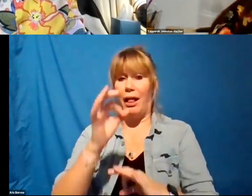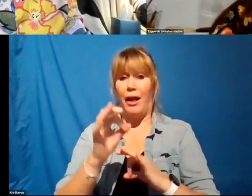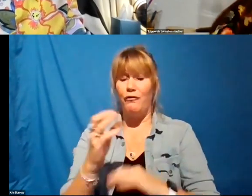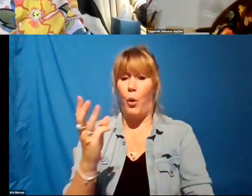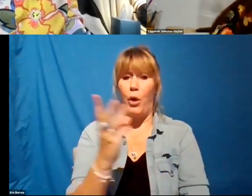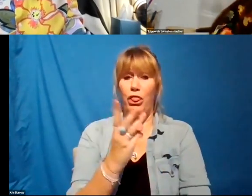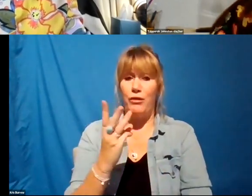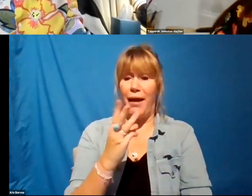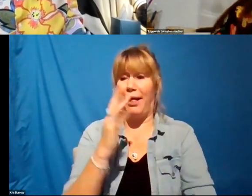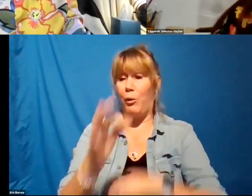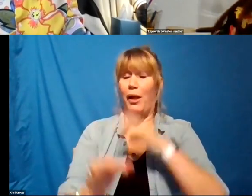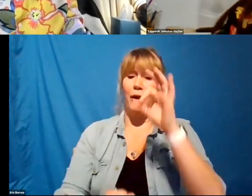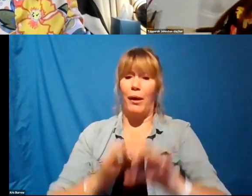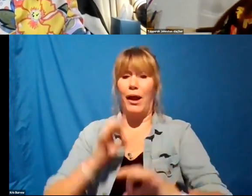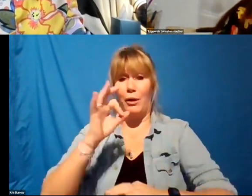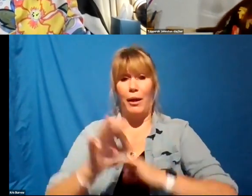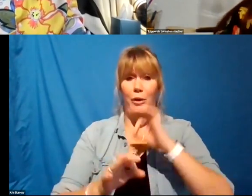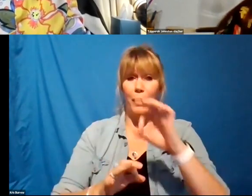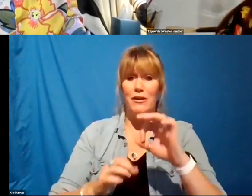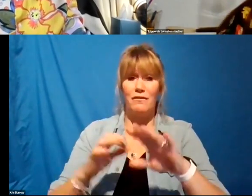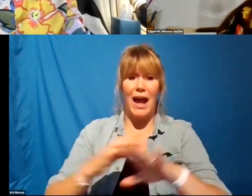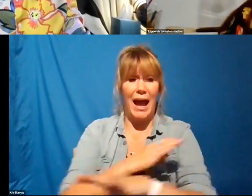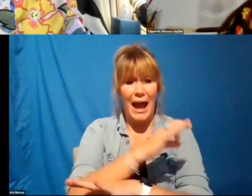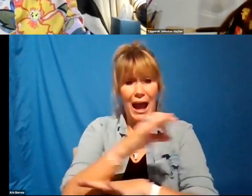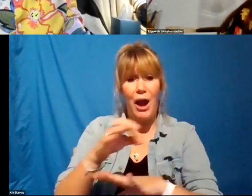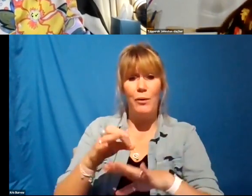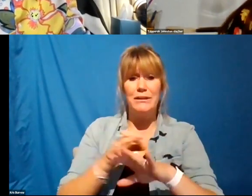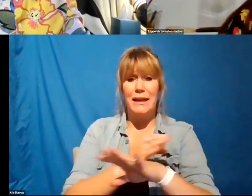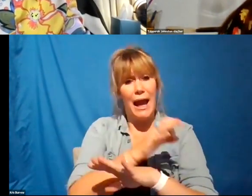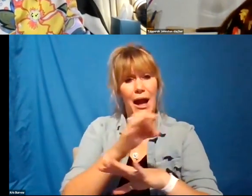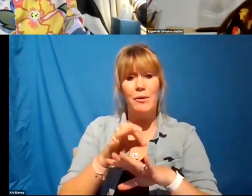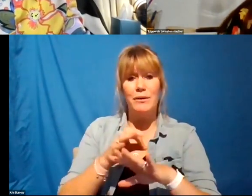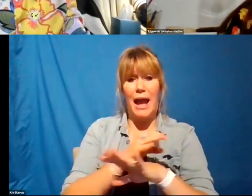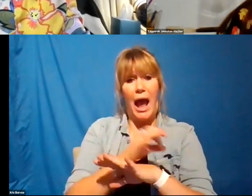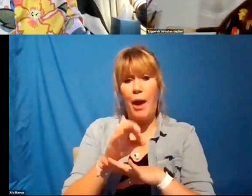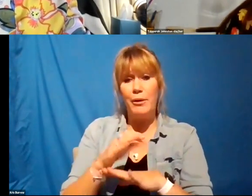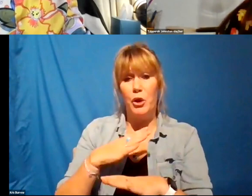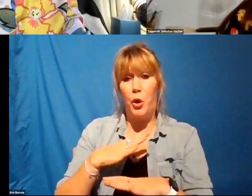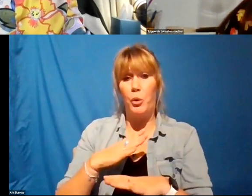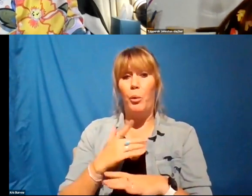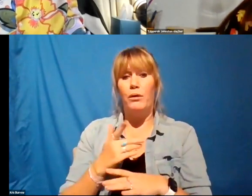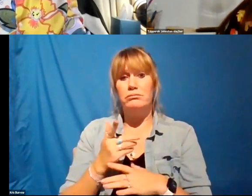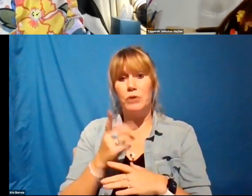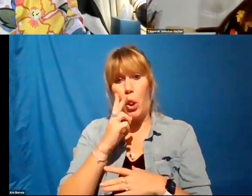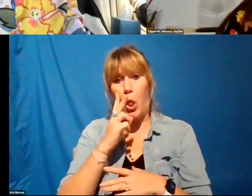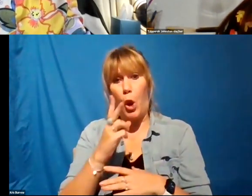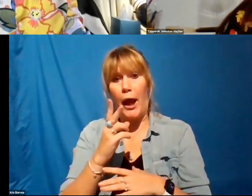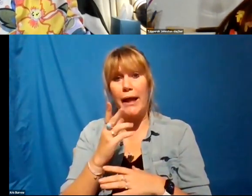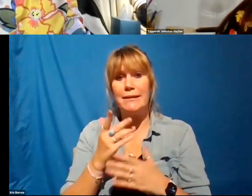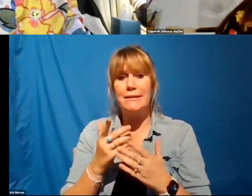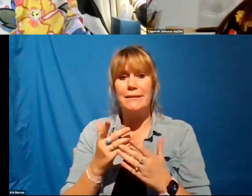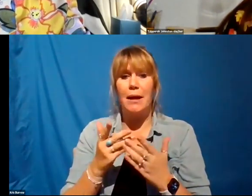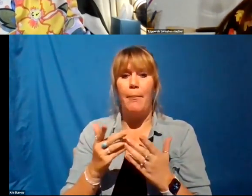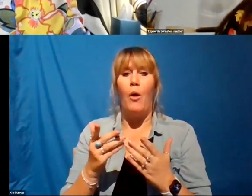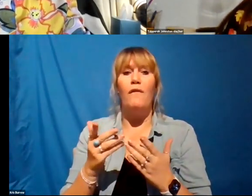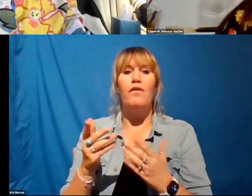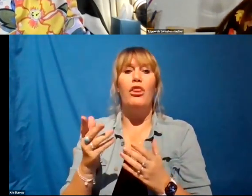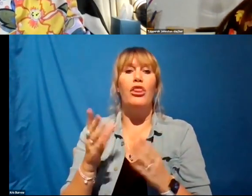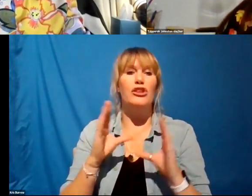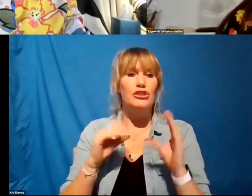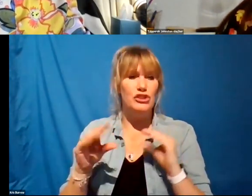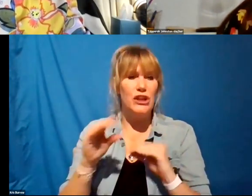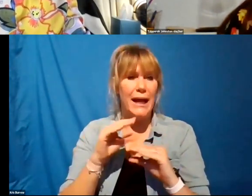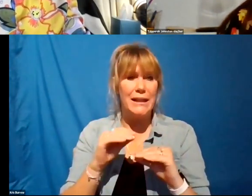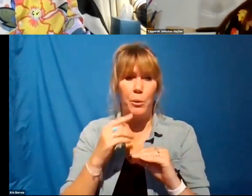and hours. I'm just going to pick up a couple of comments. Laura says these are glorious.